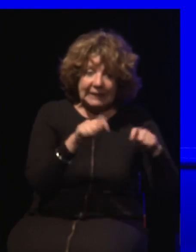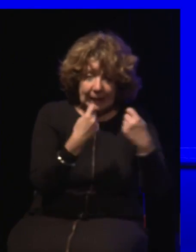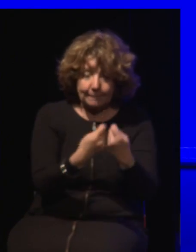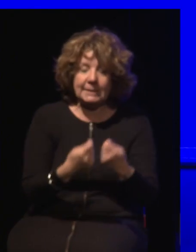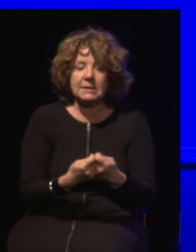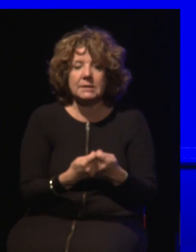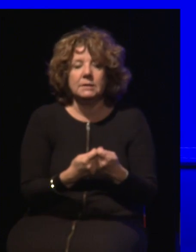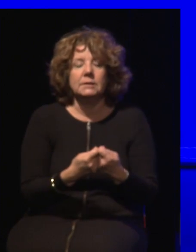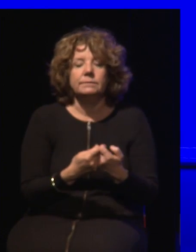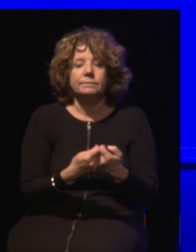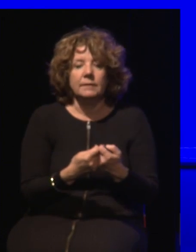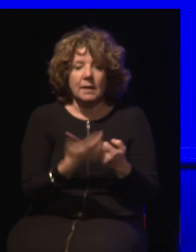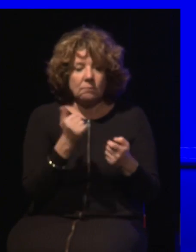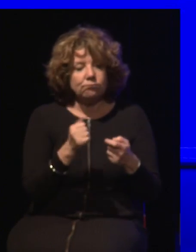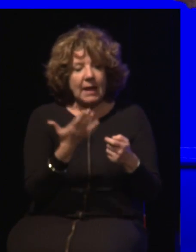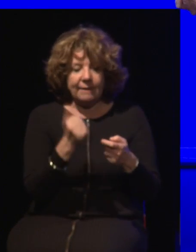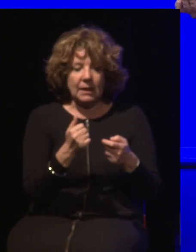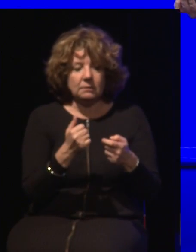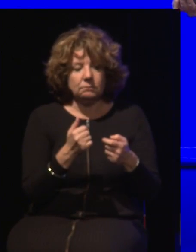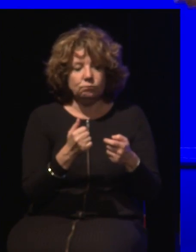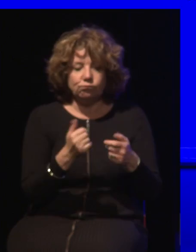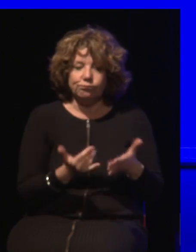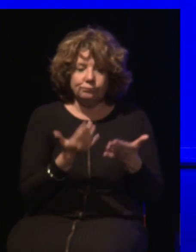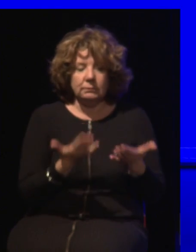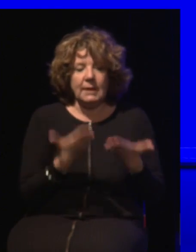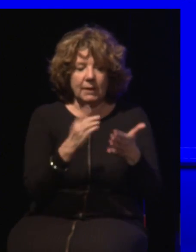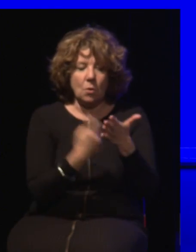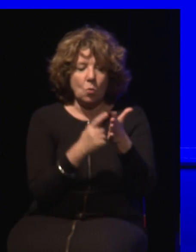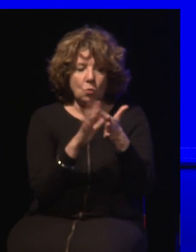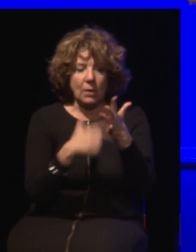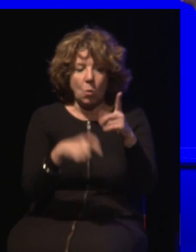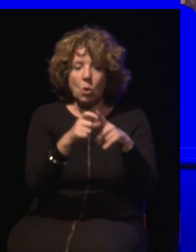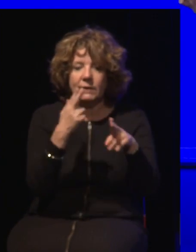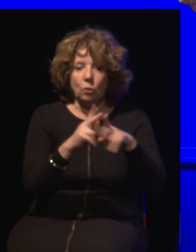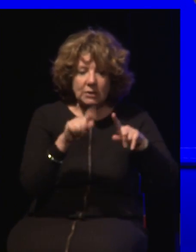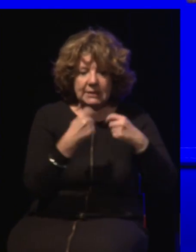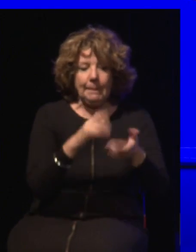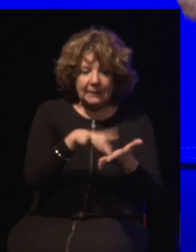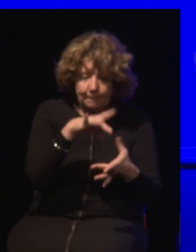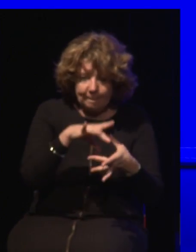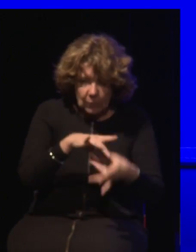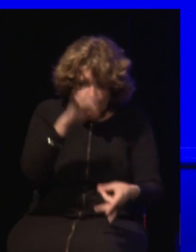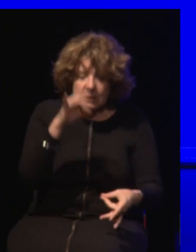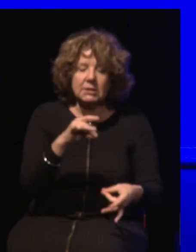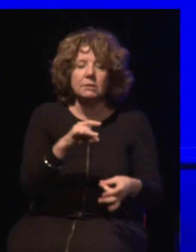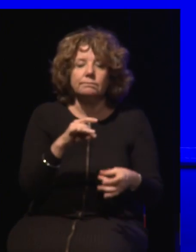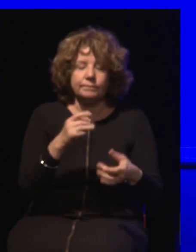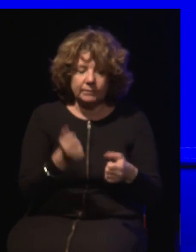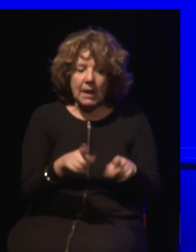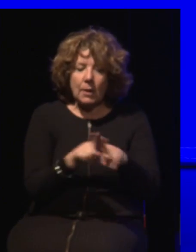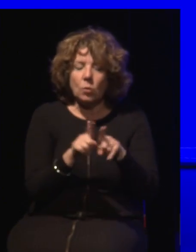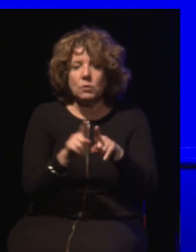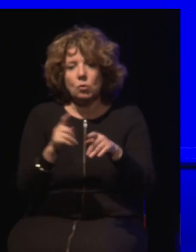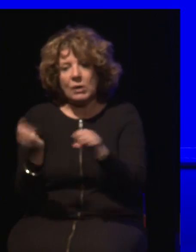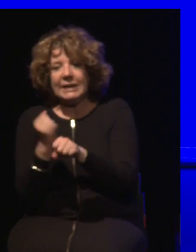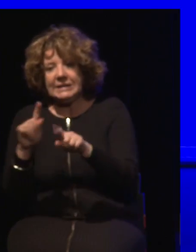spirit. And they will involve schools, creating more engaging learning environments and curriculum structures.